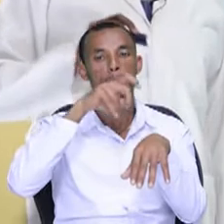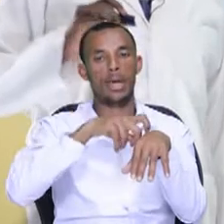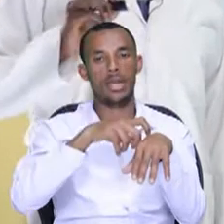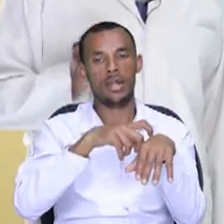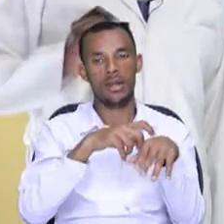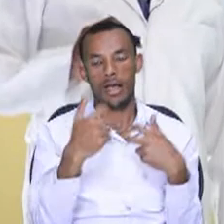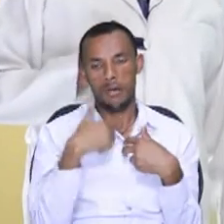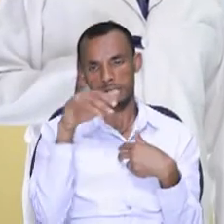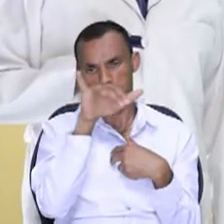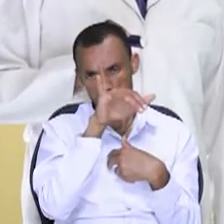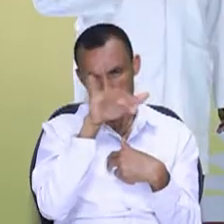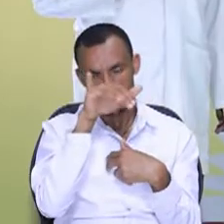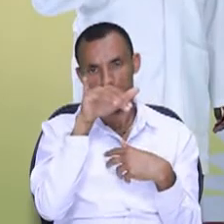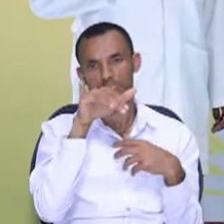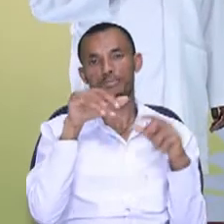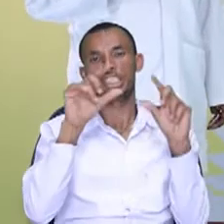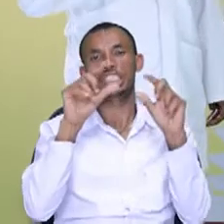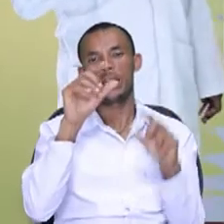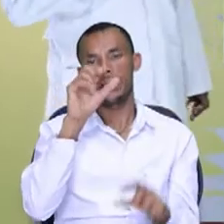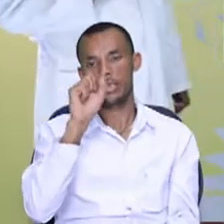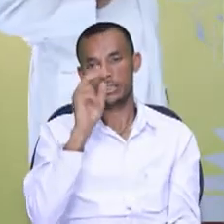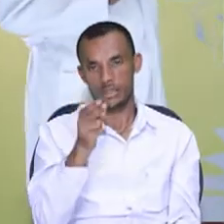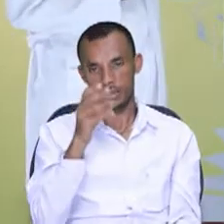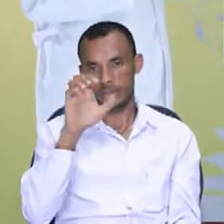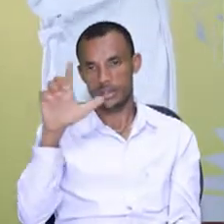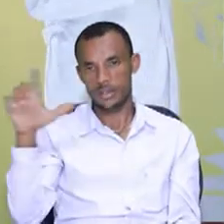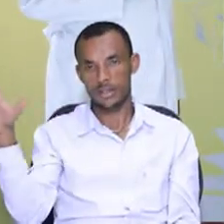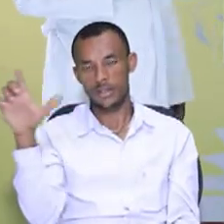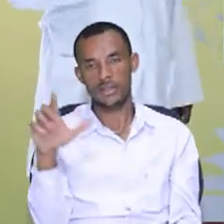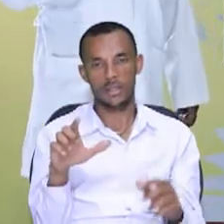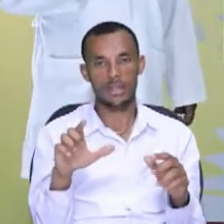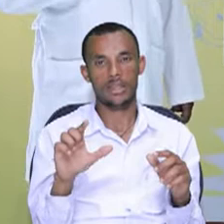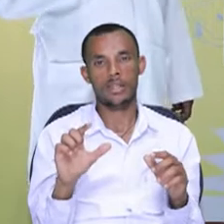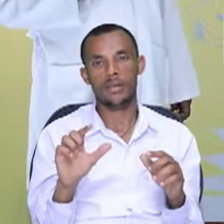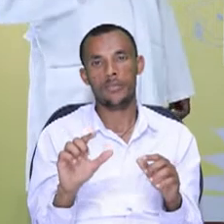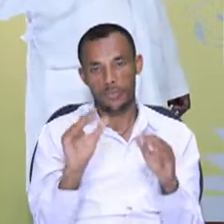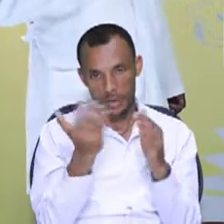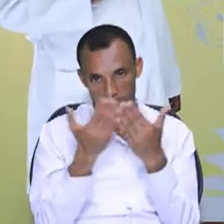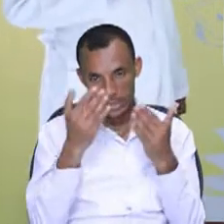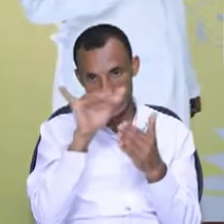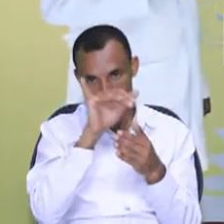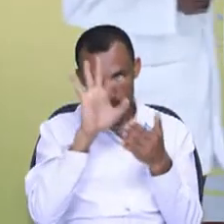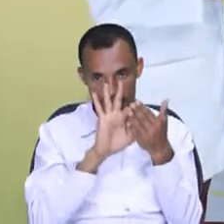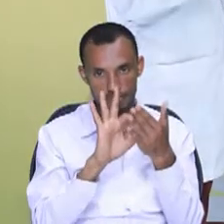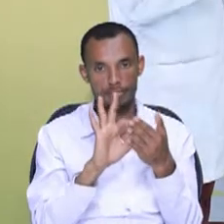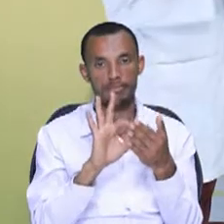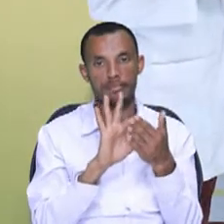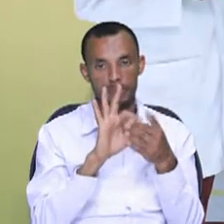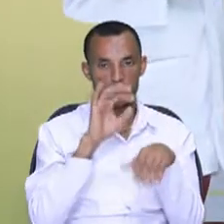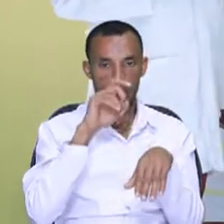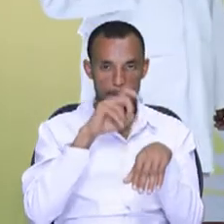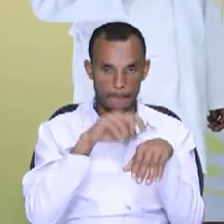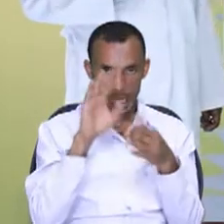of shell. Elements in the same period have the same number of shell. That means